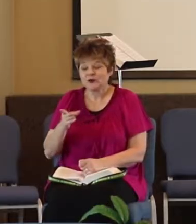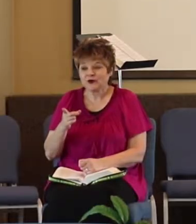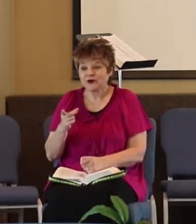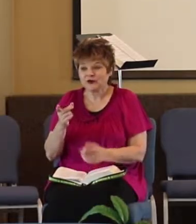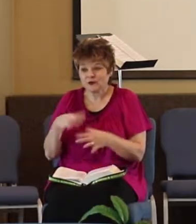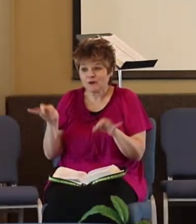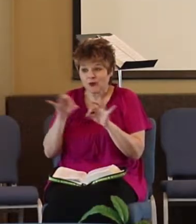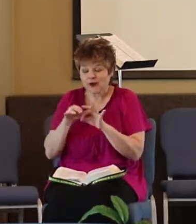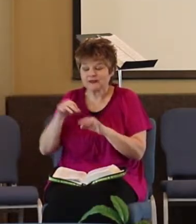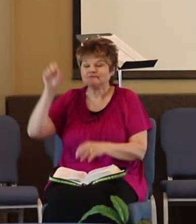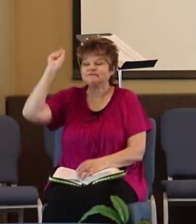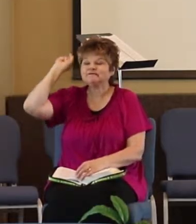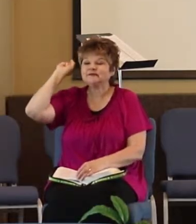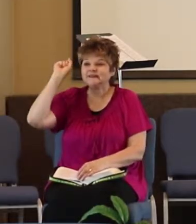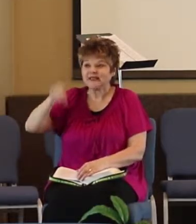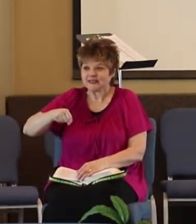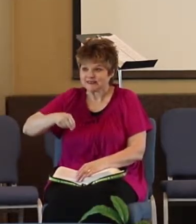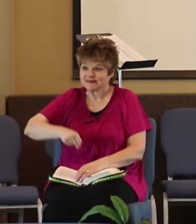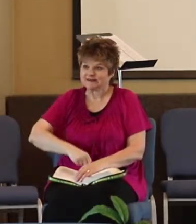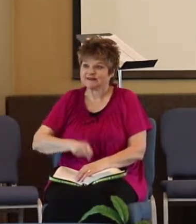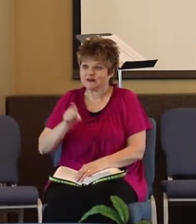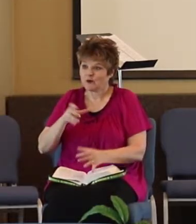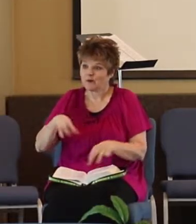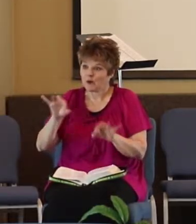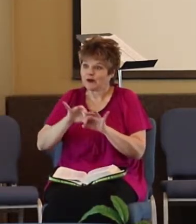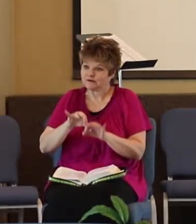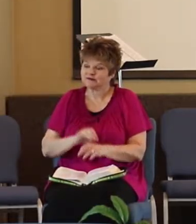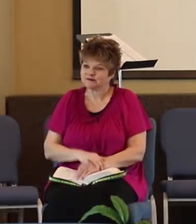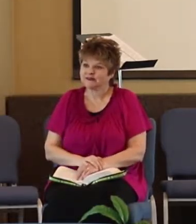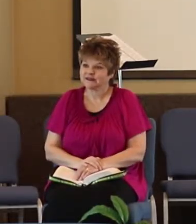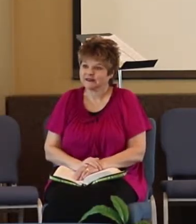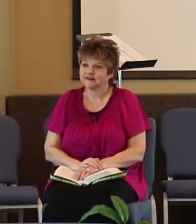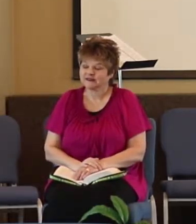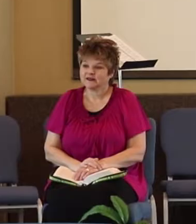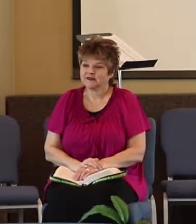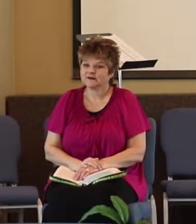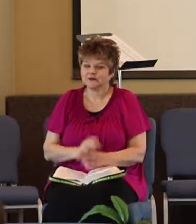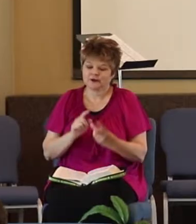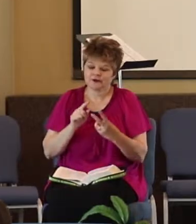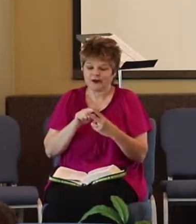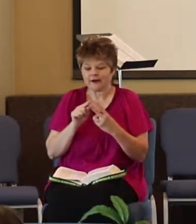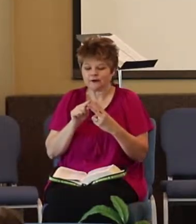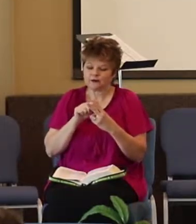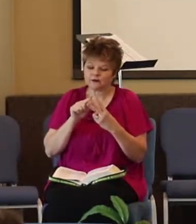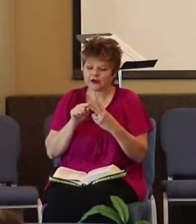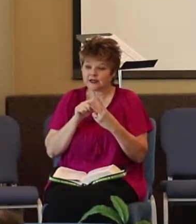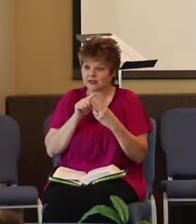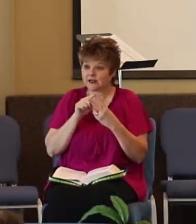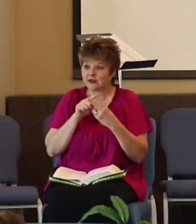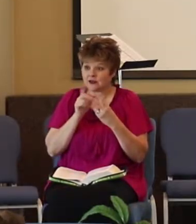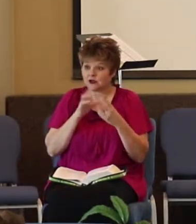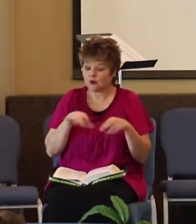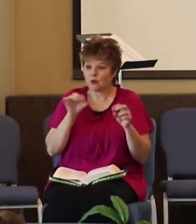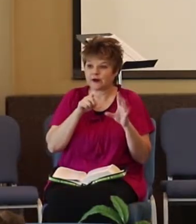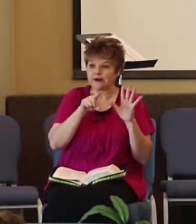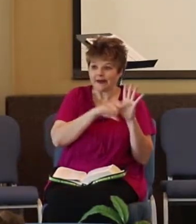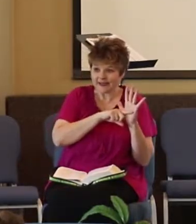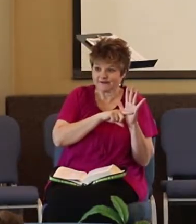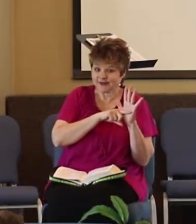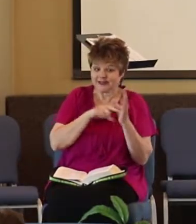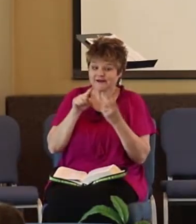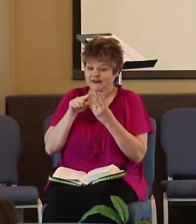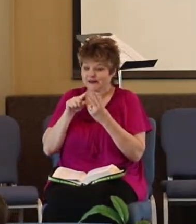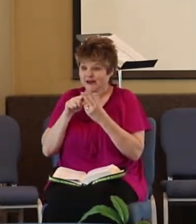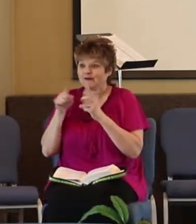matter? Absolutely. And there's a two-sided coin here. You matter negatively and you